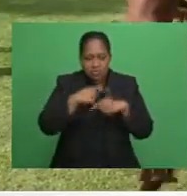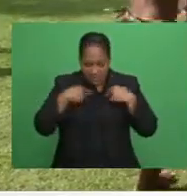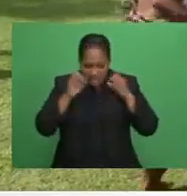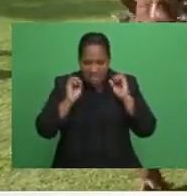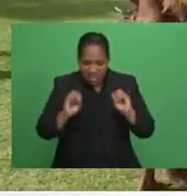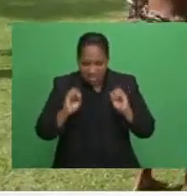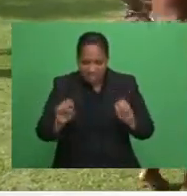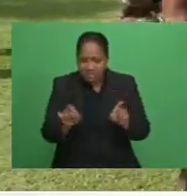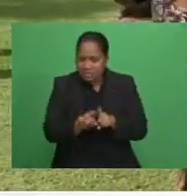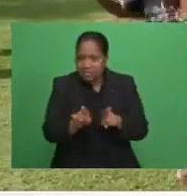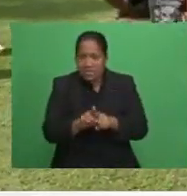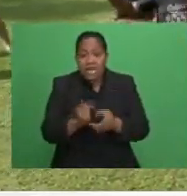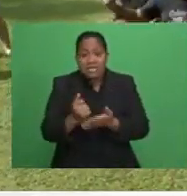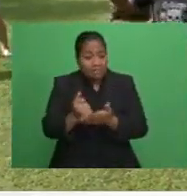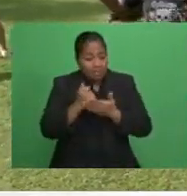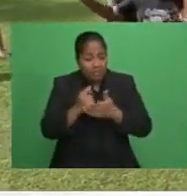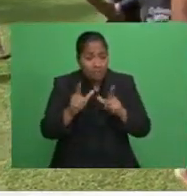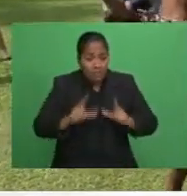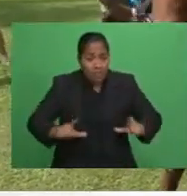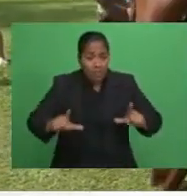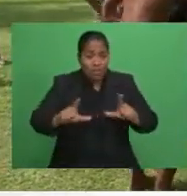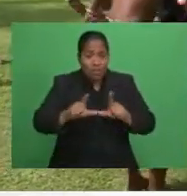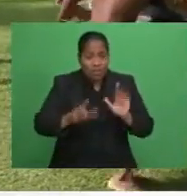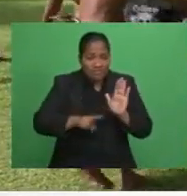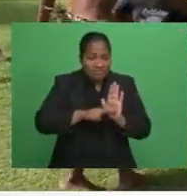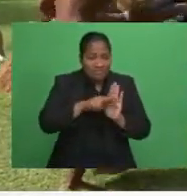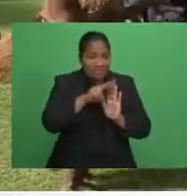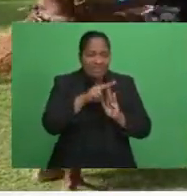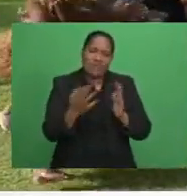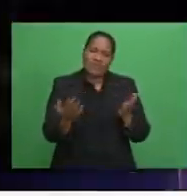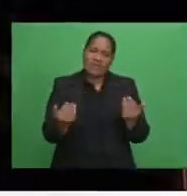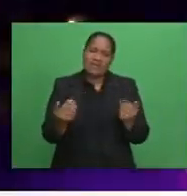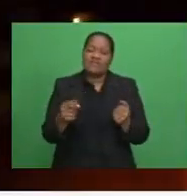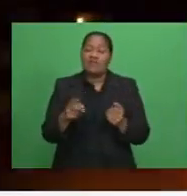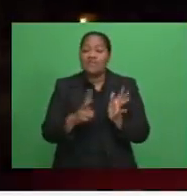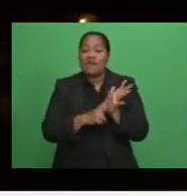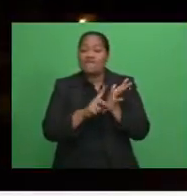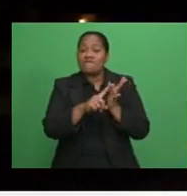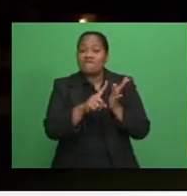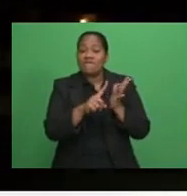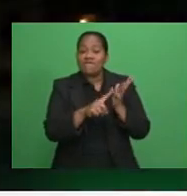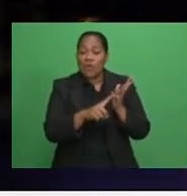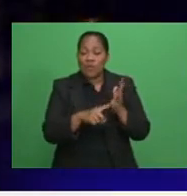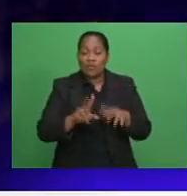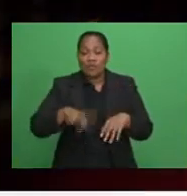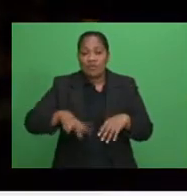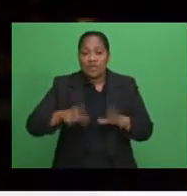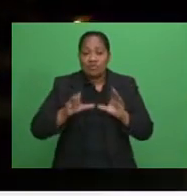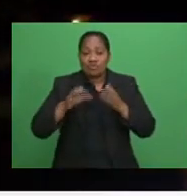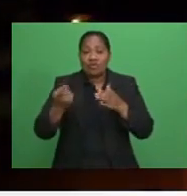Support from locals and resorts have been welcomed by the Vo Dance Group and Inside Out.